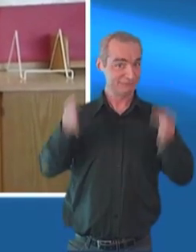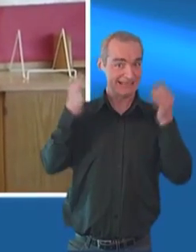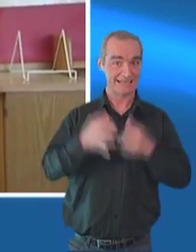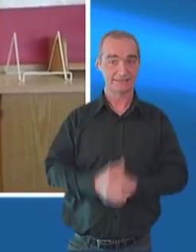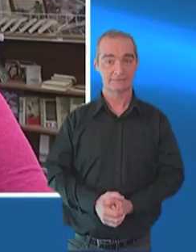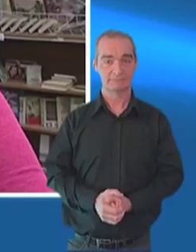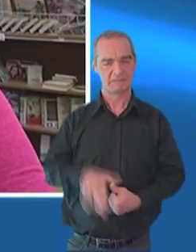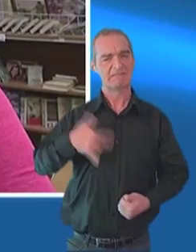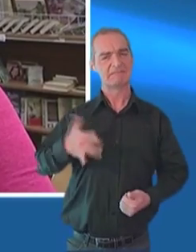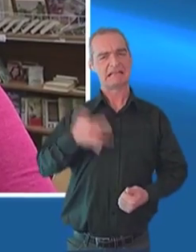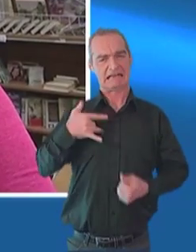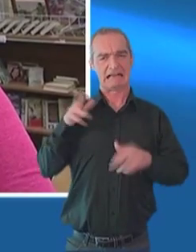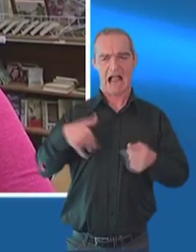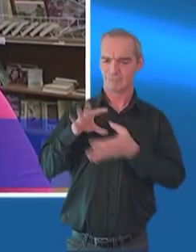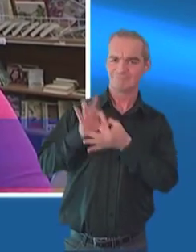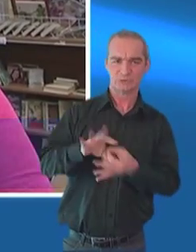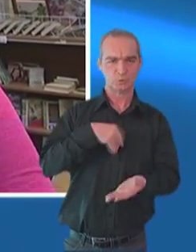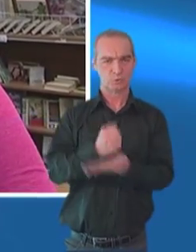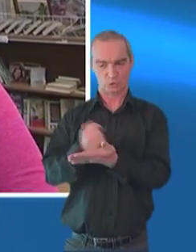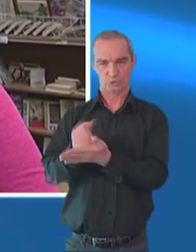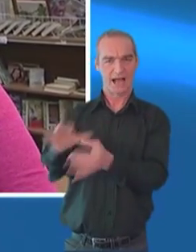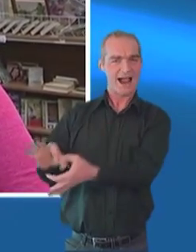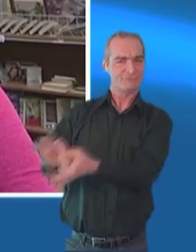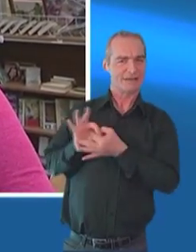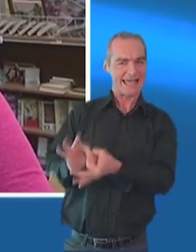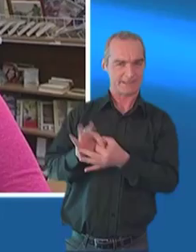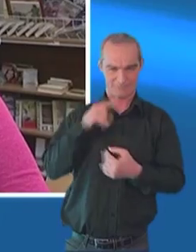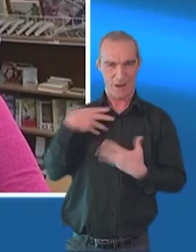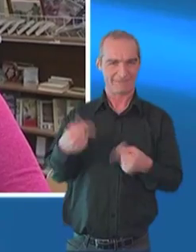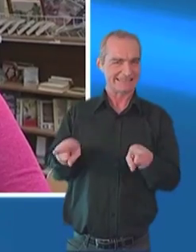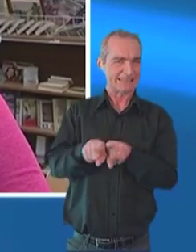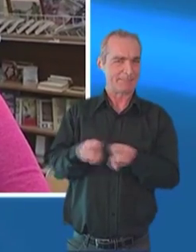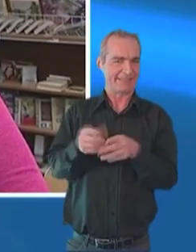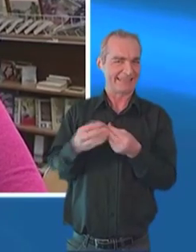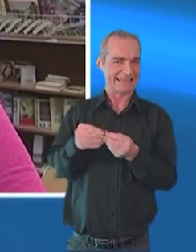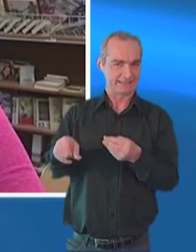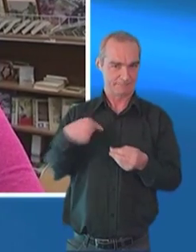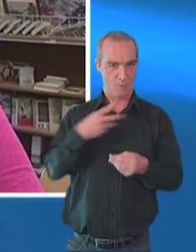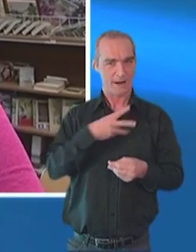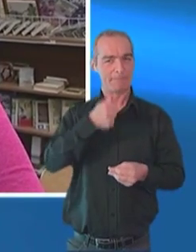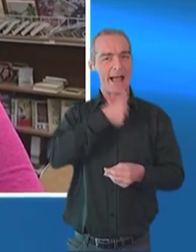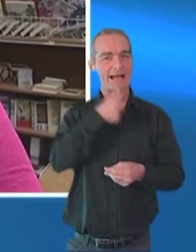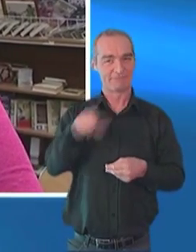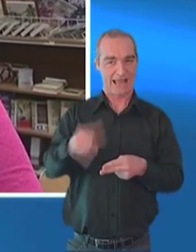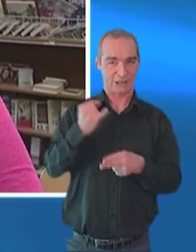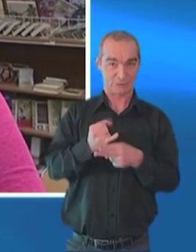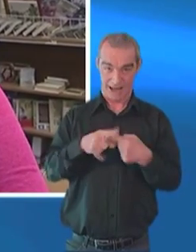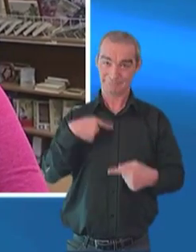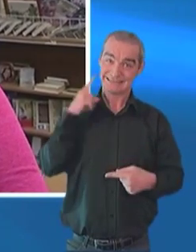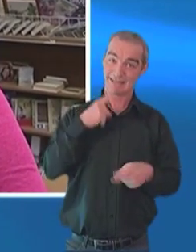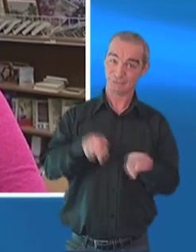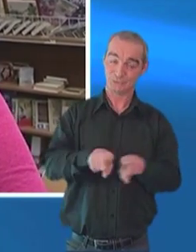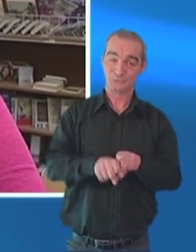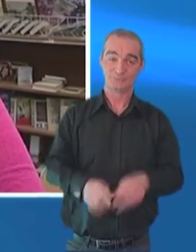that's great. I feel I can relate to the student, can relate to me more as well. We've a lot in common because I'm a past pupil